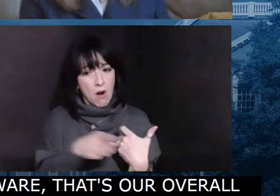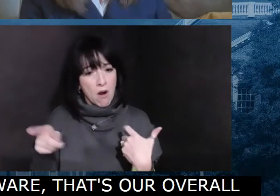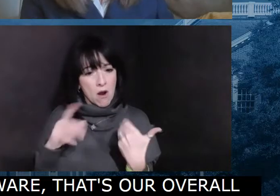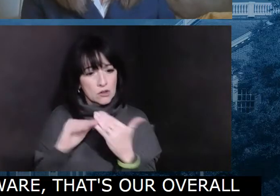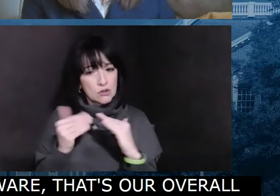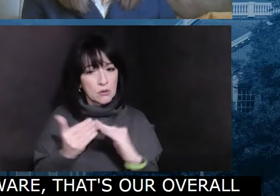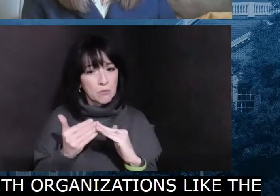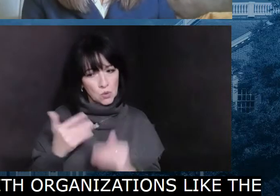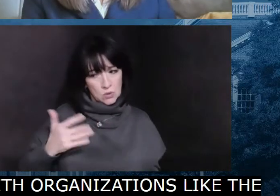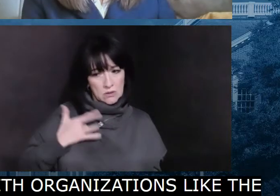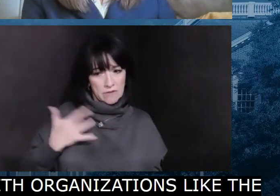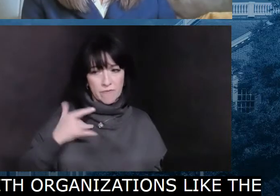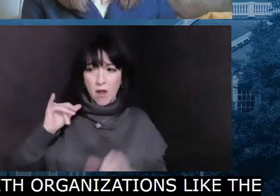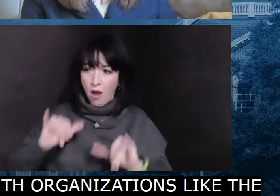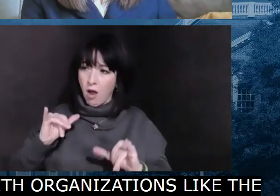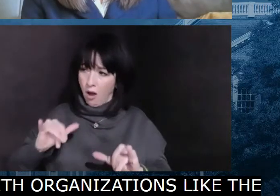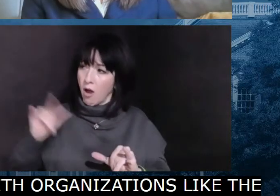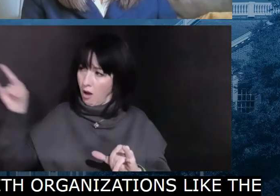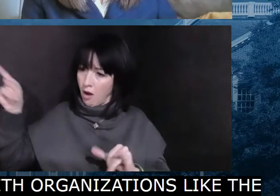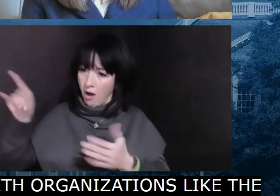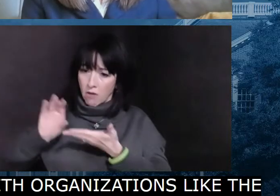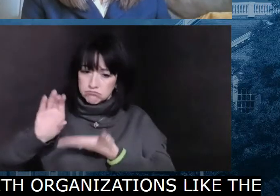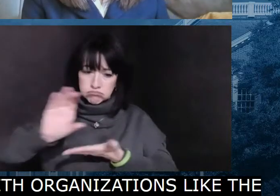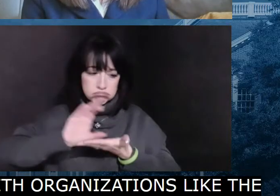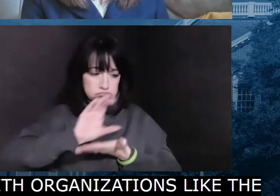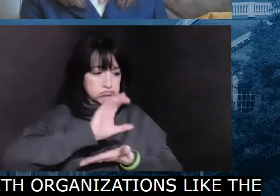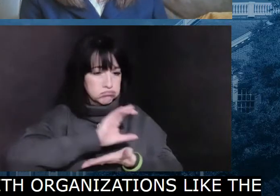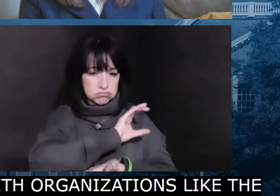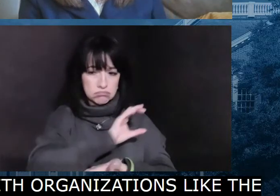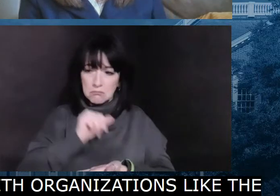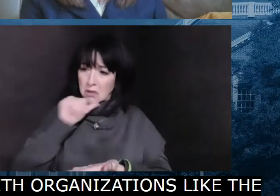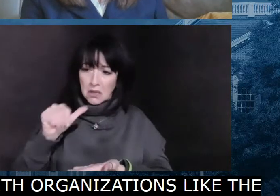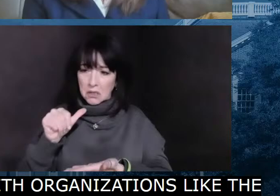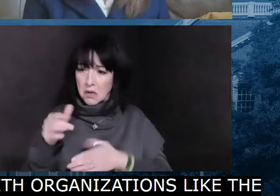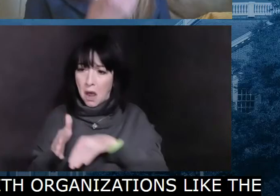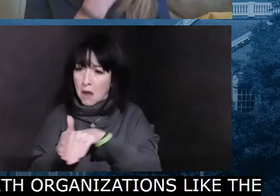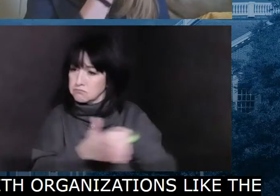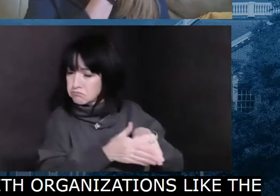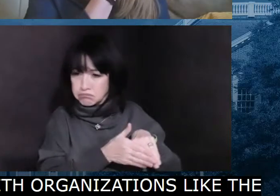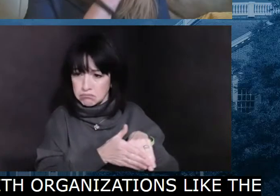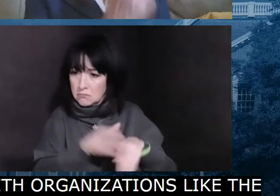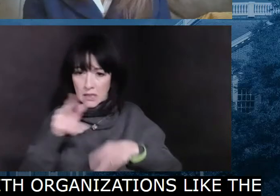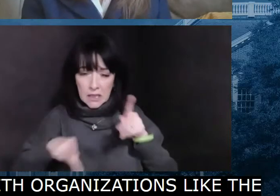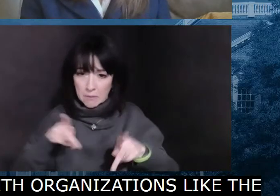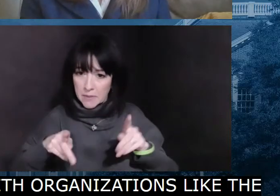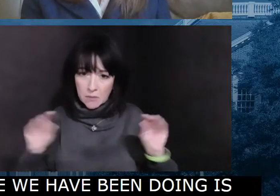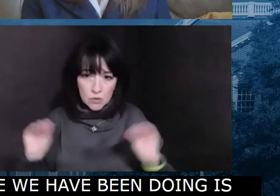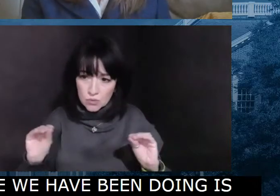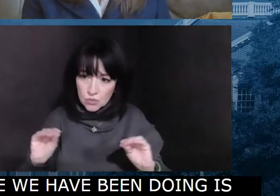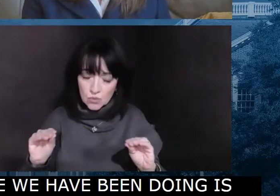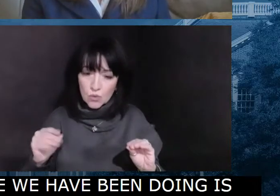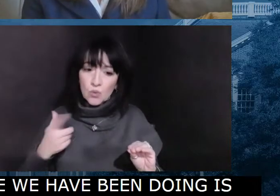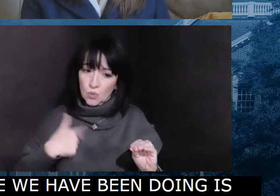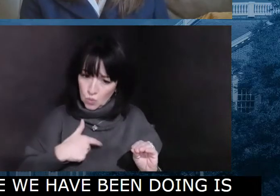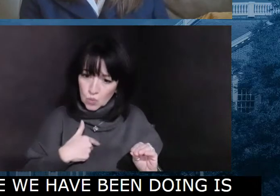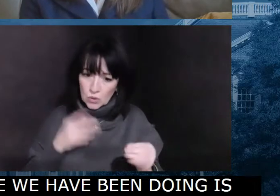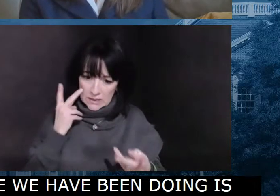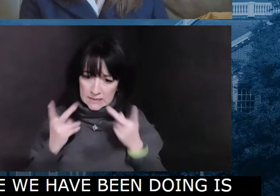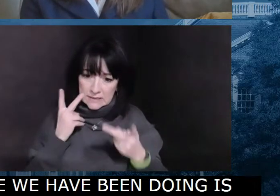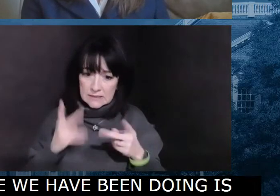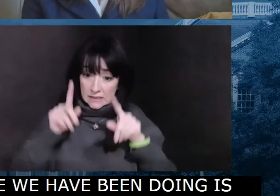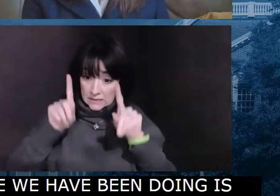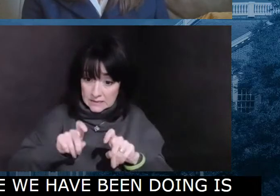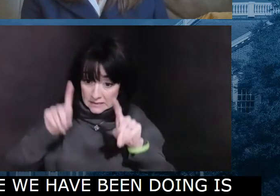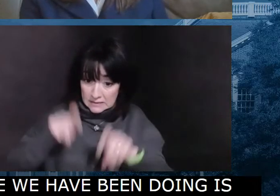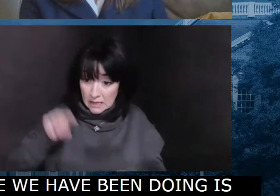our website for testing, you'll see higher testing rates among African Americans and among Latinos. And